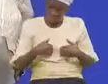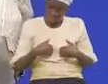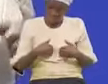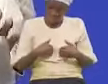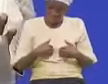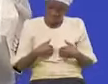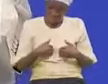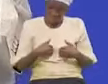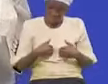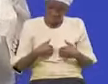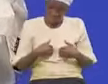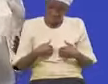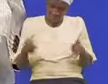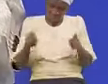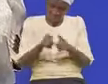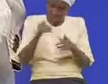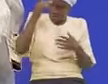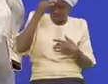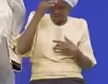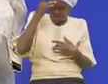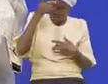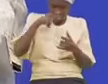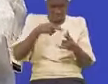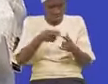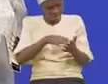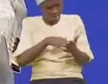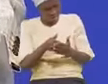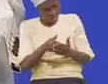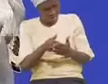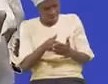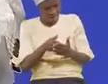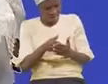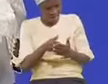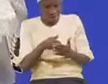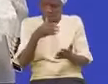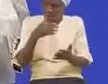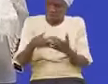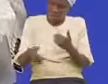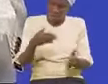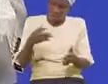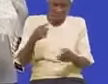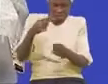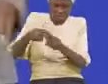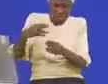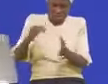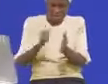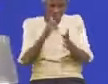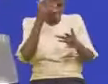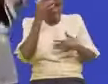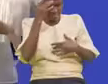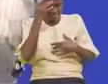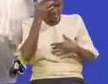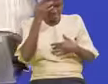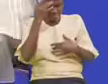E nou se anou yasiwa. Dolele. La mekbek bula. Mko ke lesiyo.